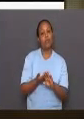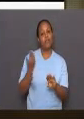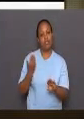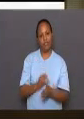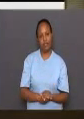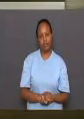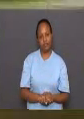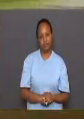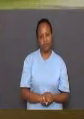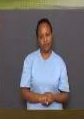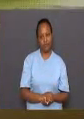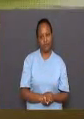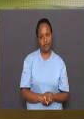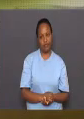nationally.